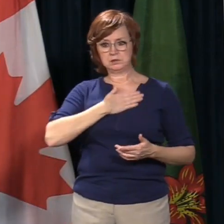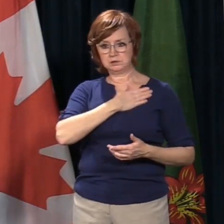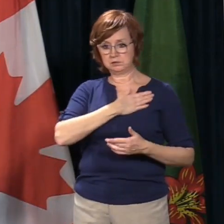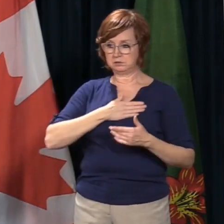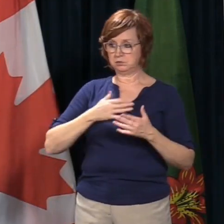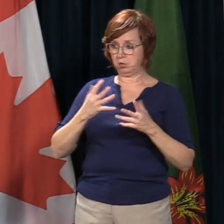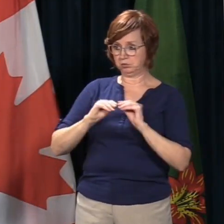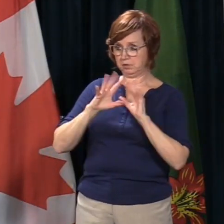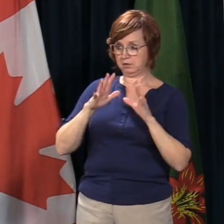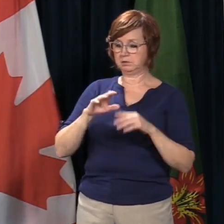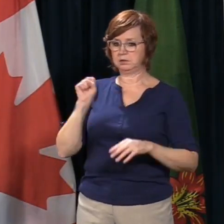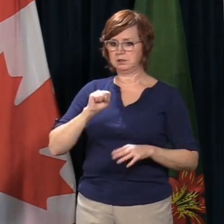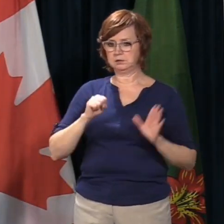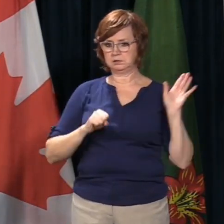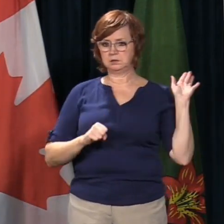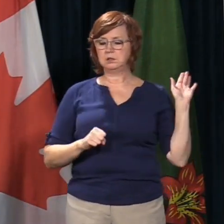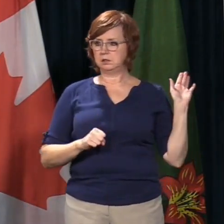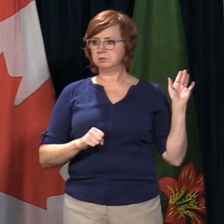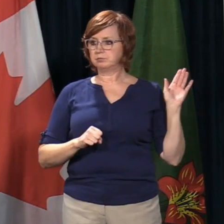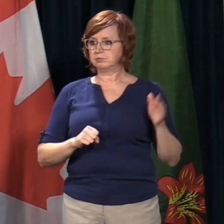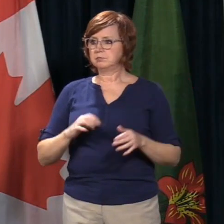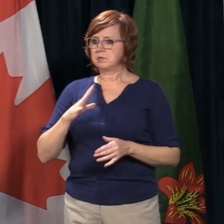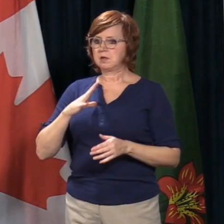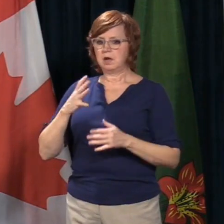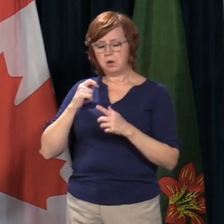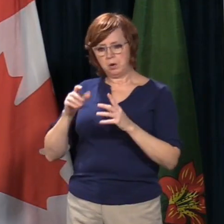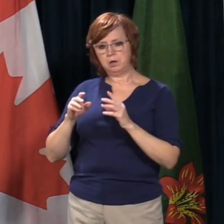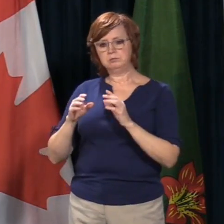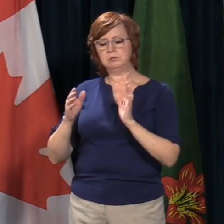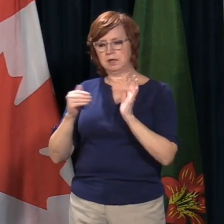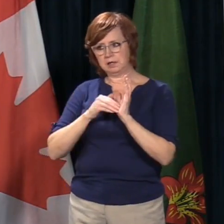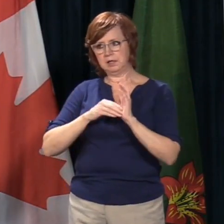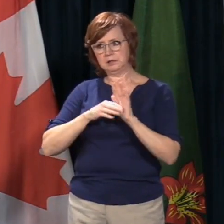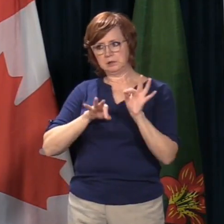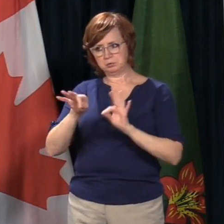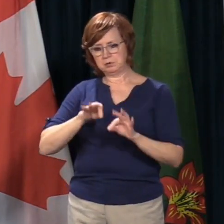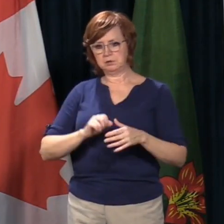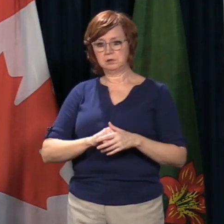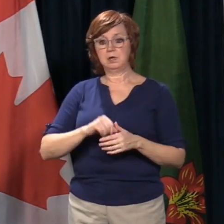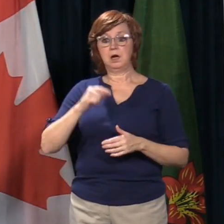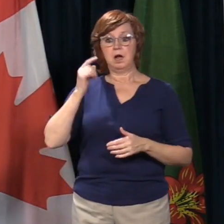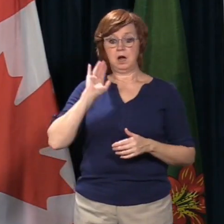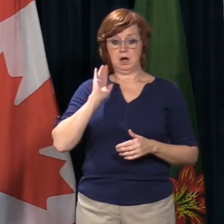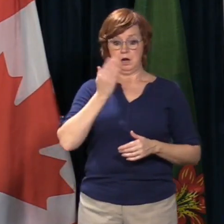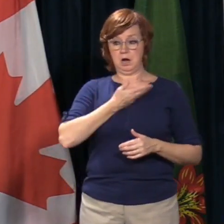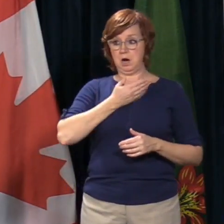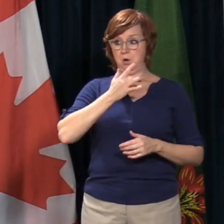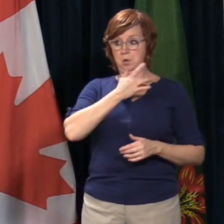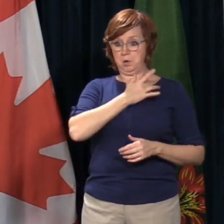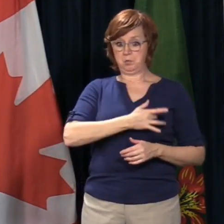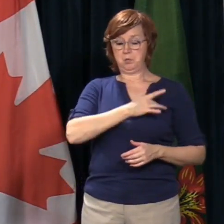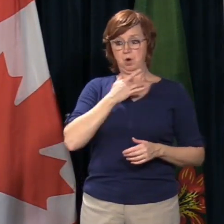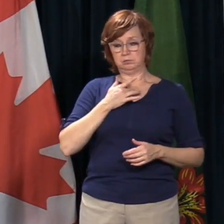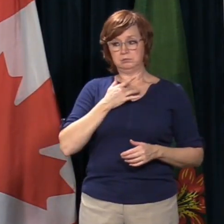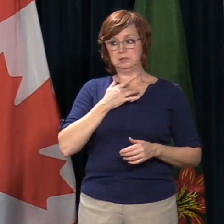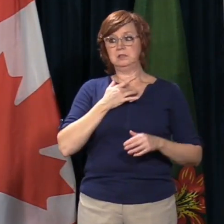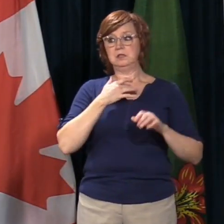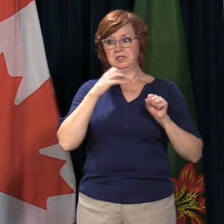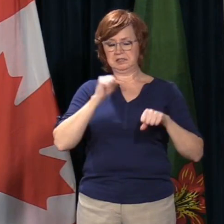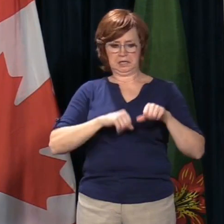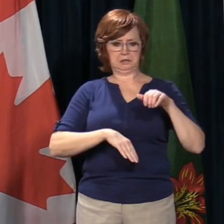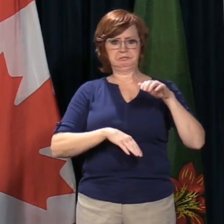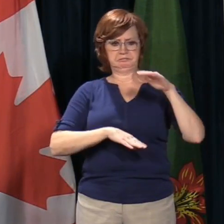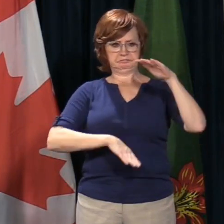Yeah, I'd like to, reiterate that in Saskatchewan, we do have the capacity to be testing at numbers of 1,000